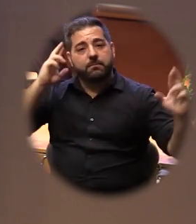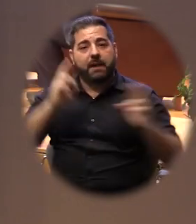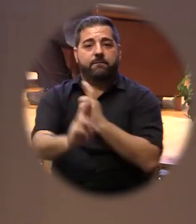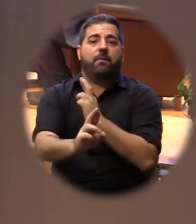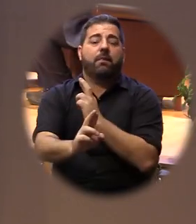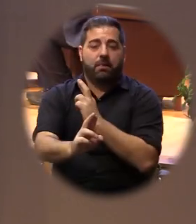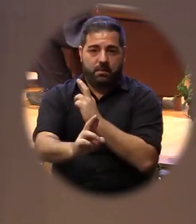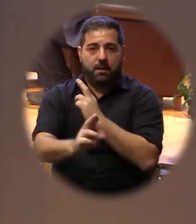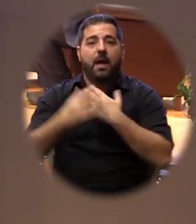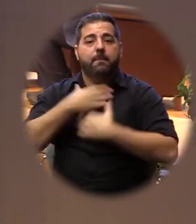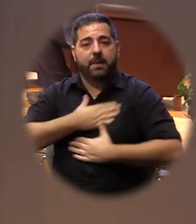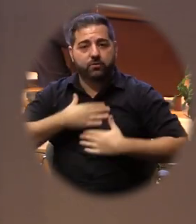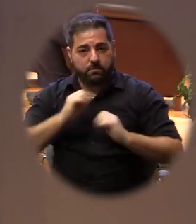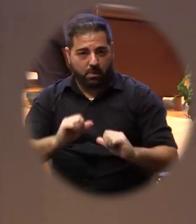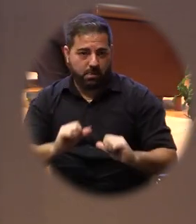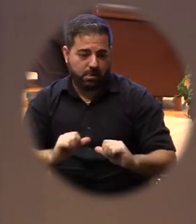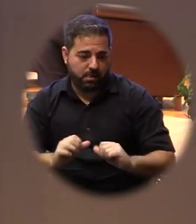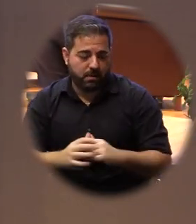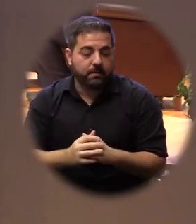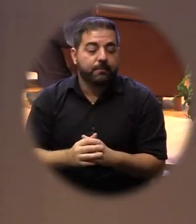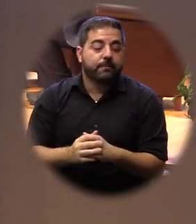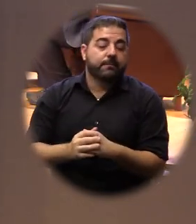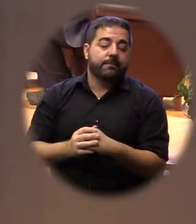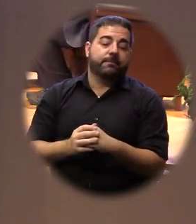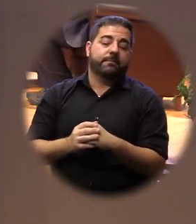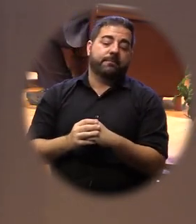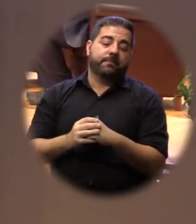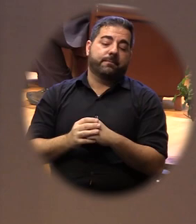and pleasurable.